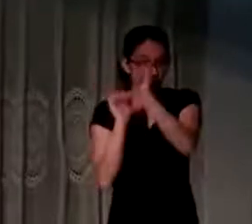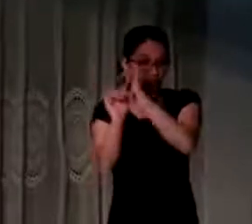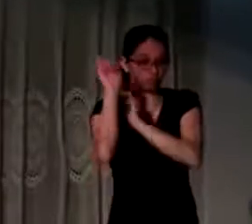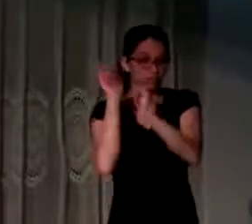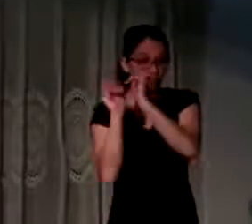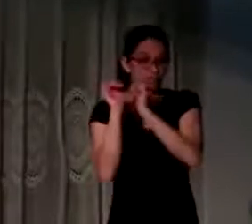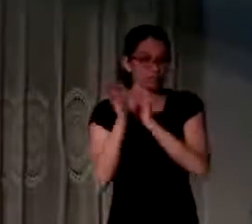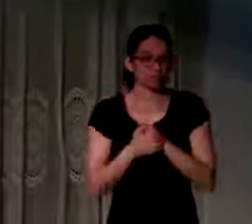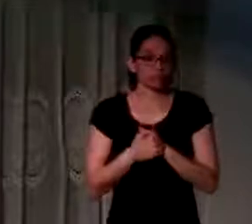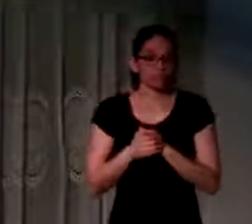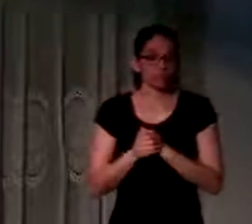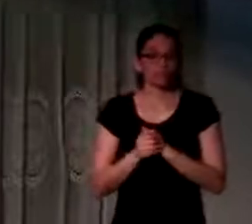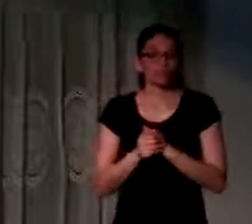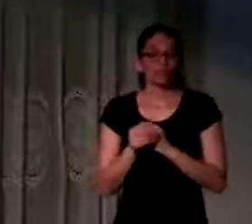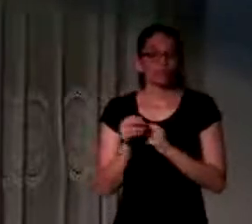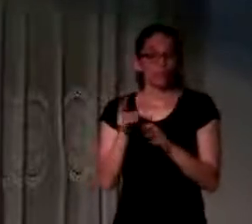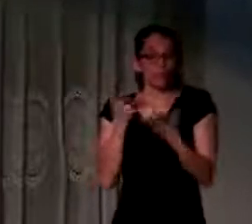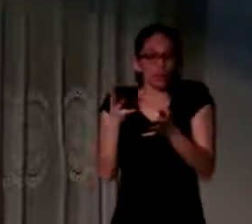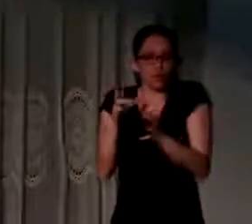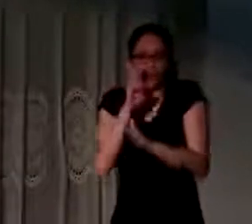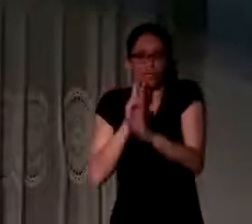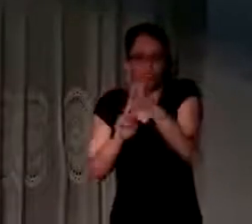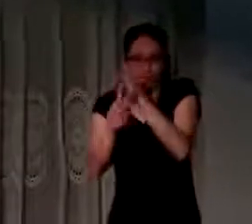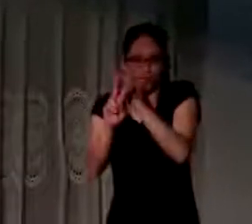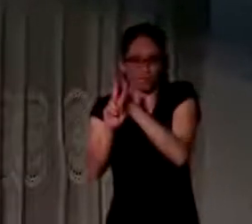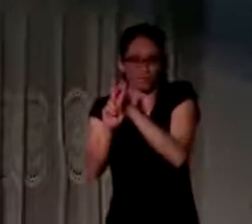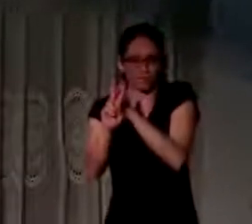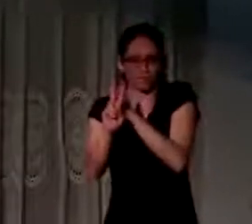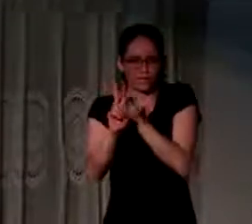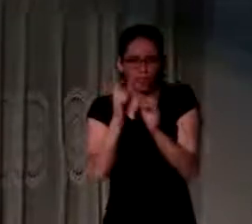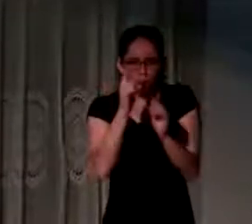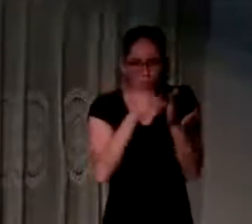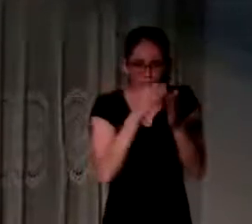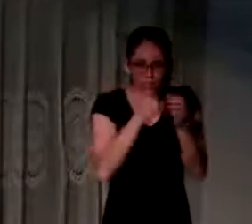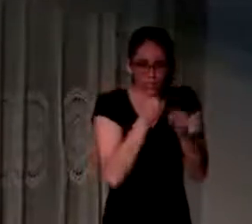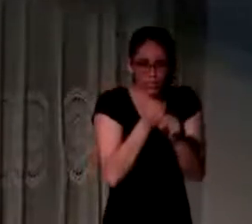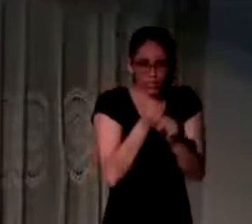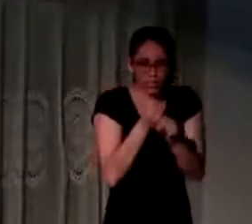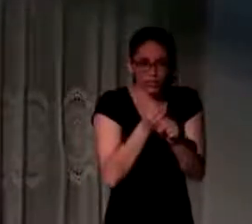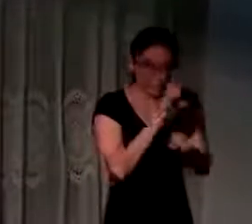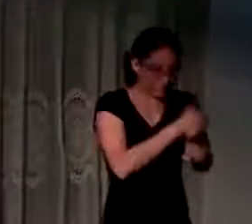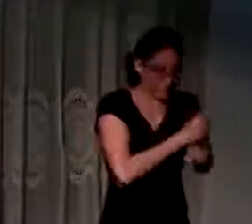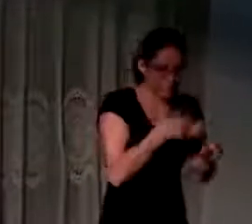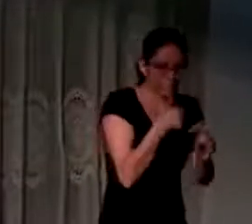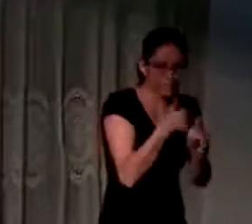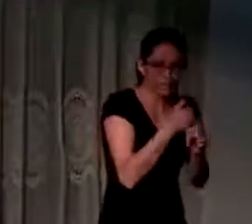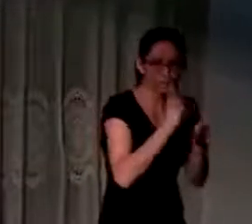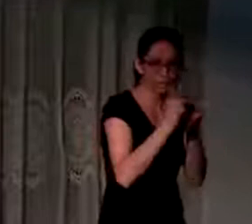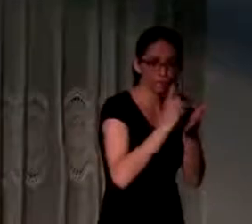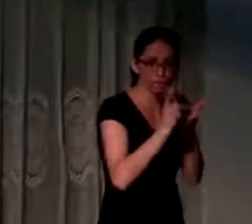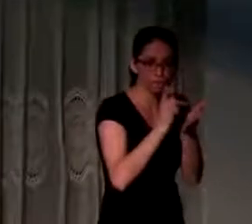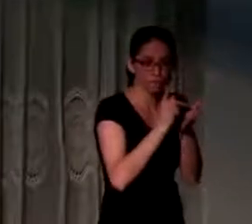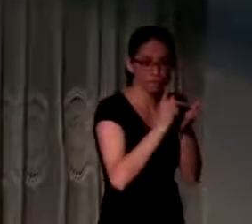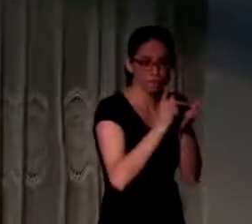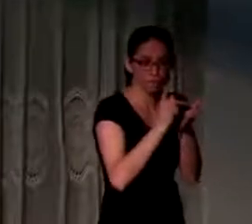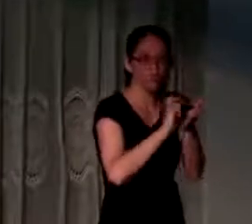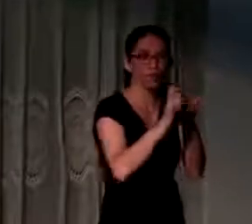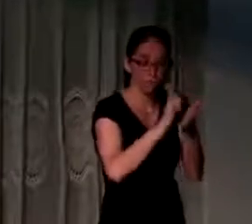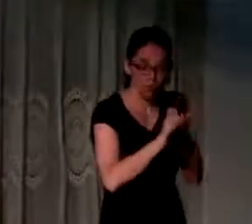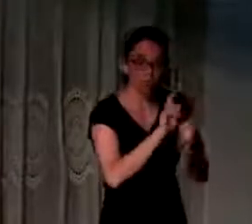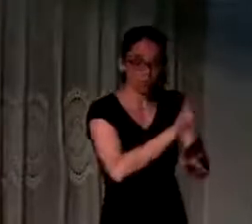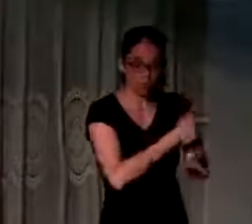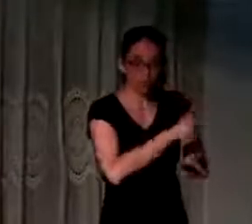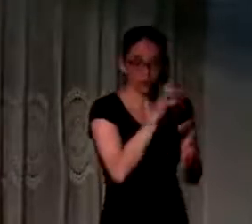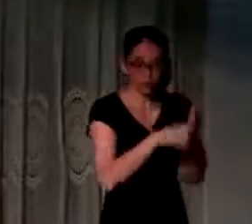It was prophesied. It was all foretold. 1,000 years earlier, David wrote Psalm 22. He also wrote about the